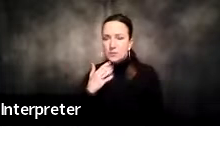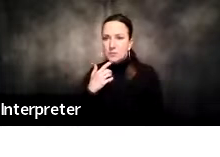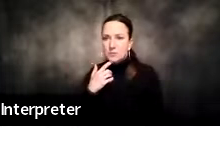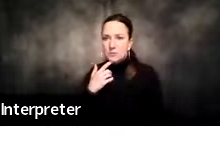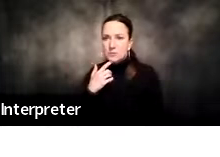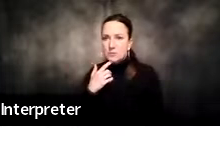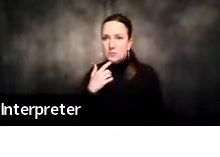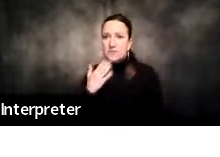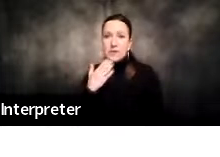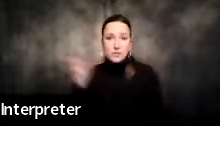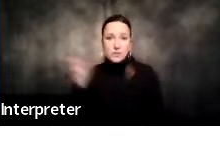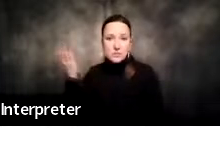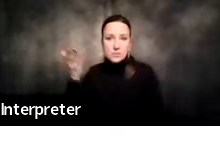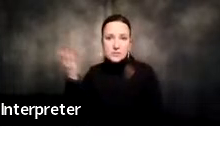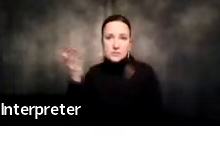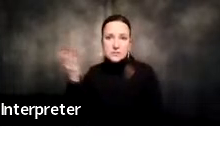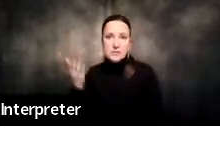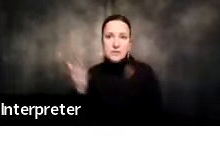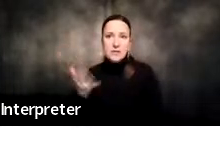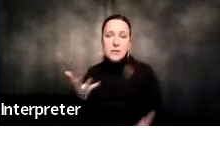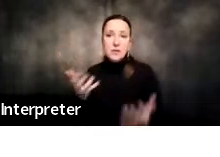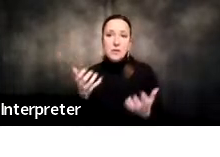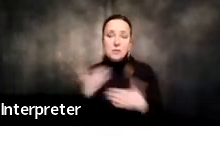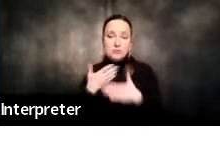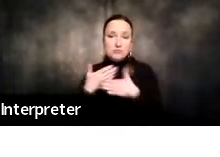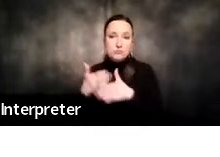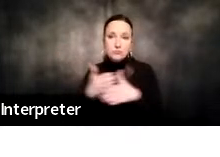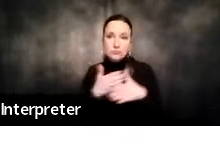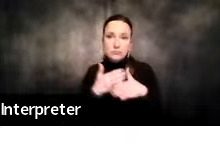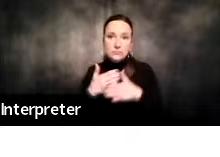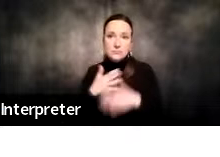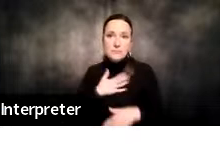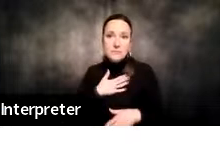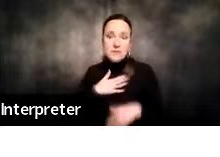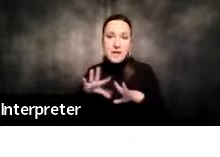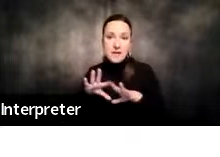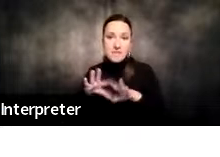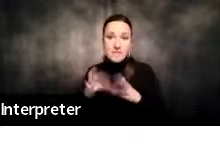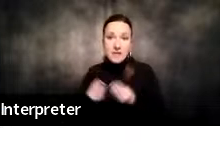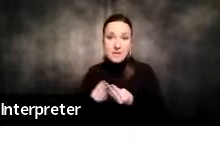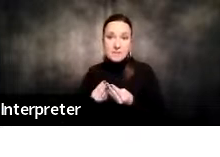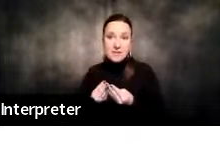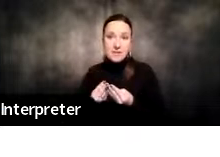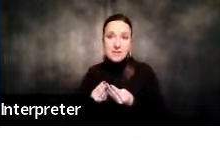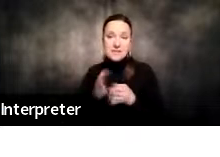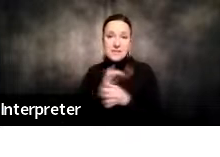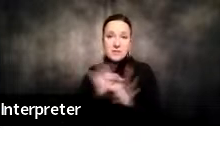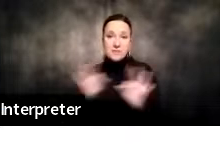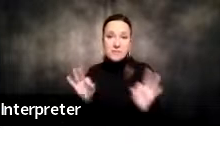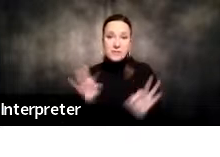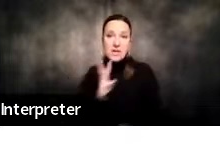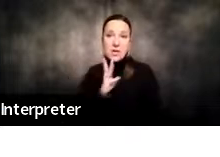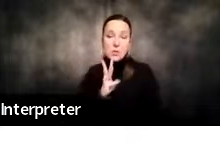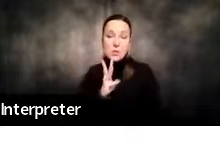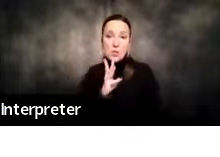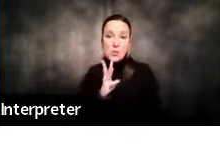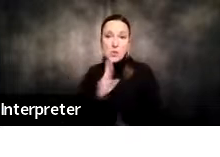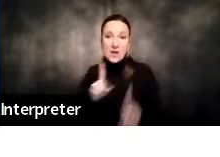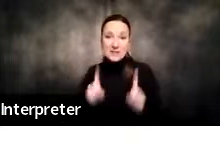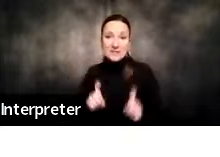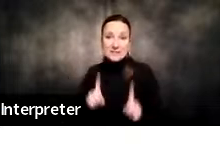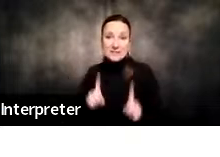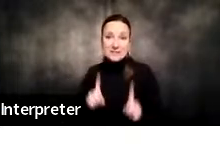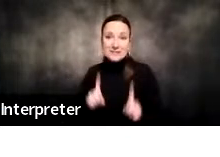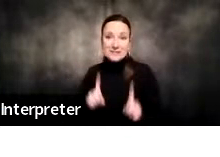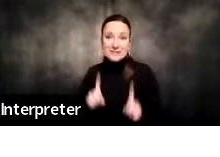us tonight. I just wanted to share that my family and I did a free water test with DC Water recently because it was a